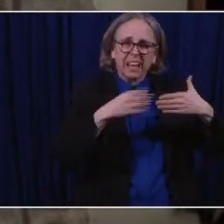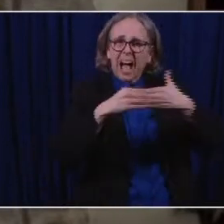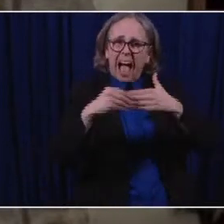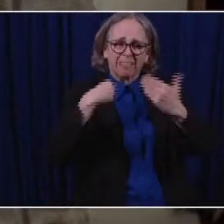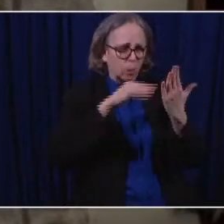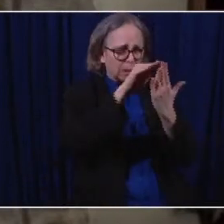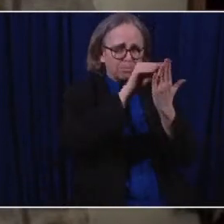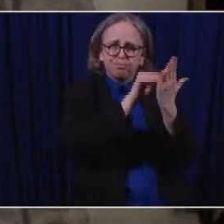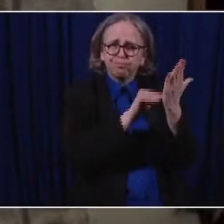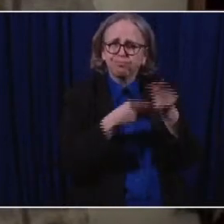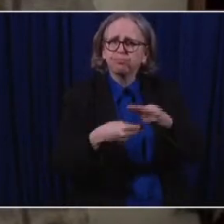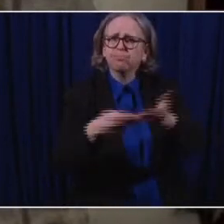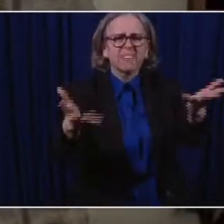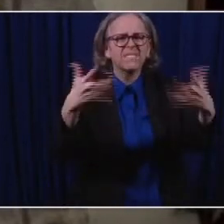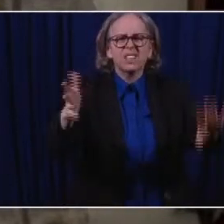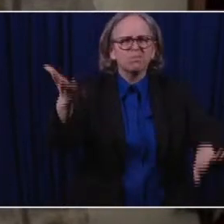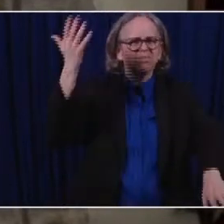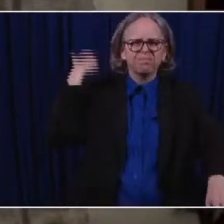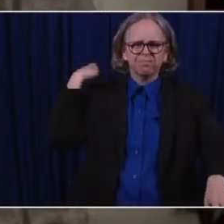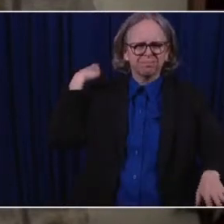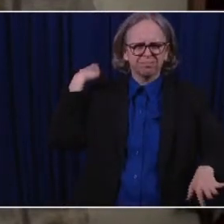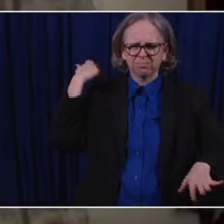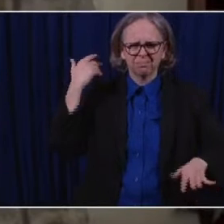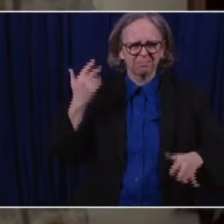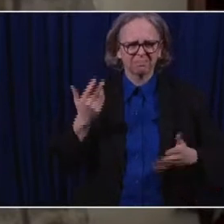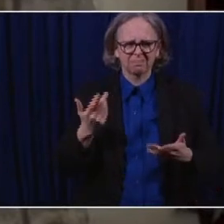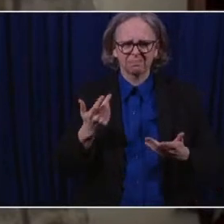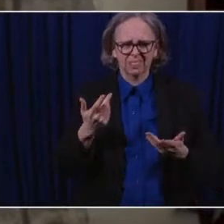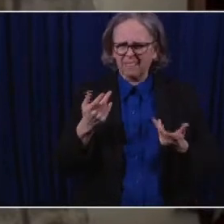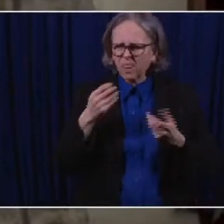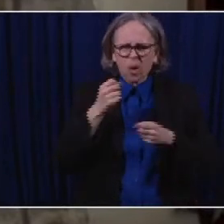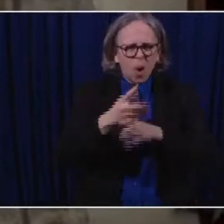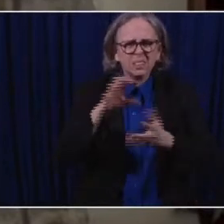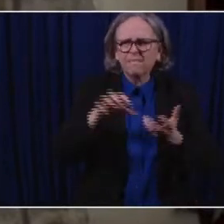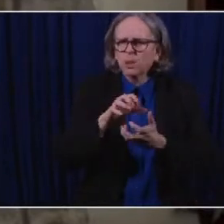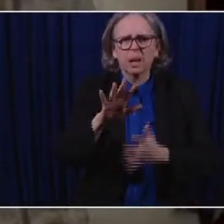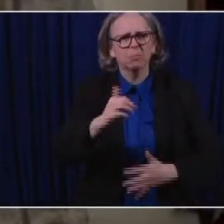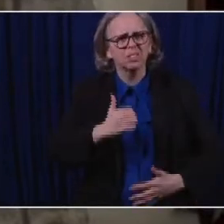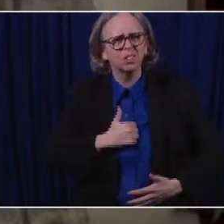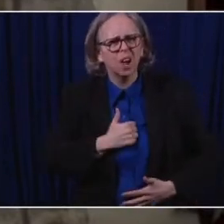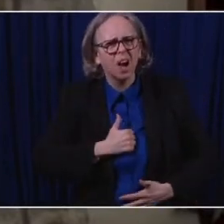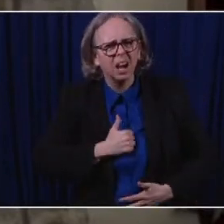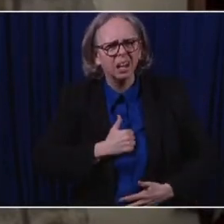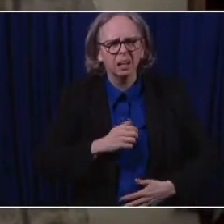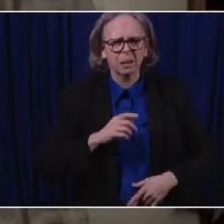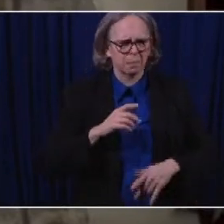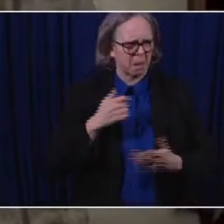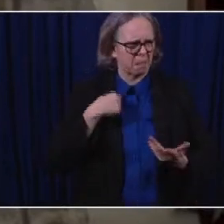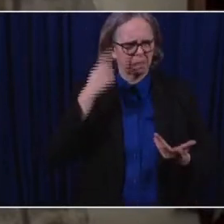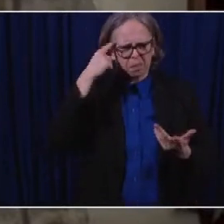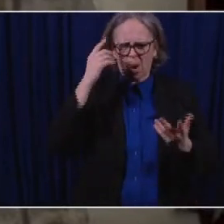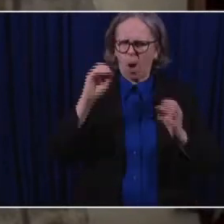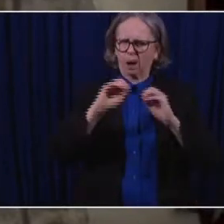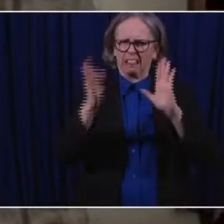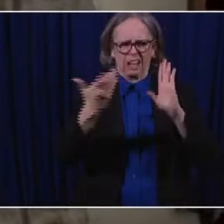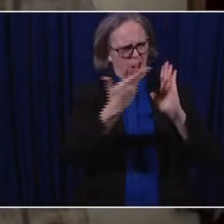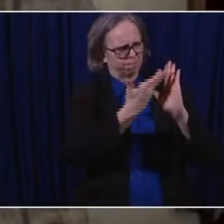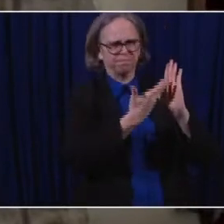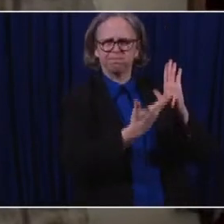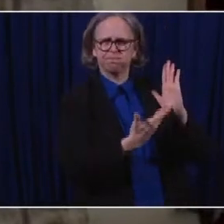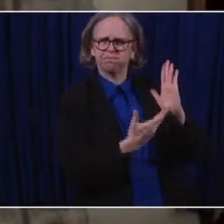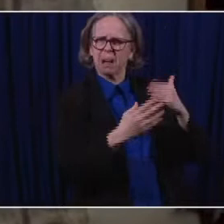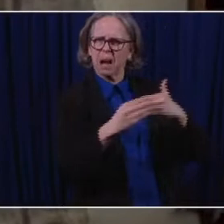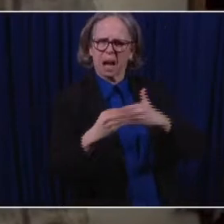there was confusion, I'll apologize for the confusion. I thought we had made it very, very clear. The question